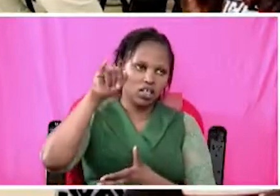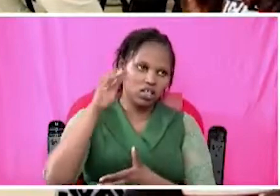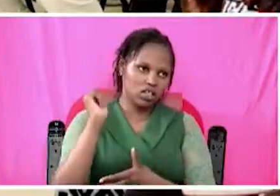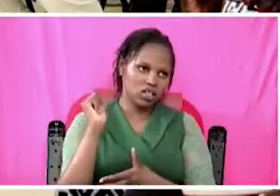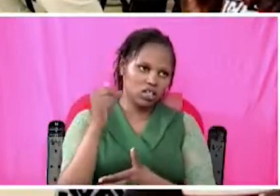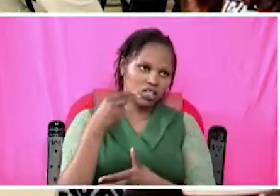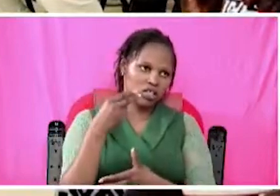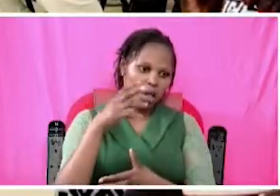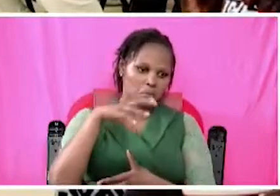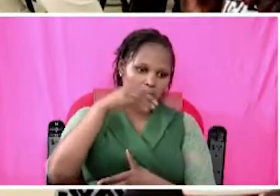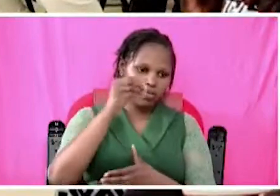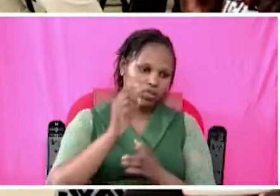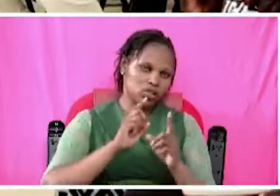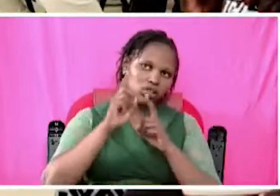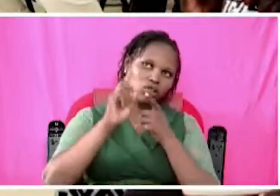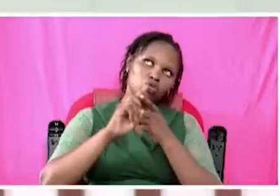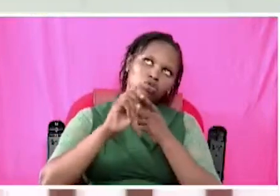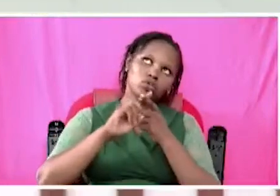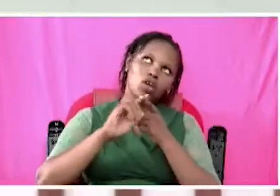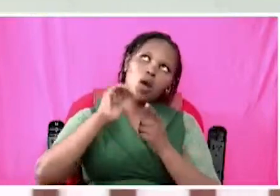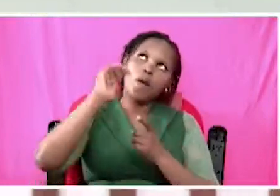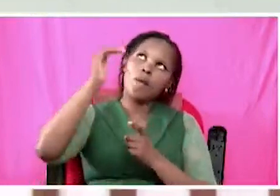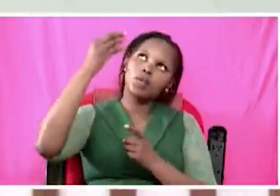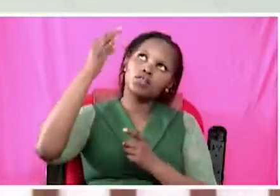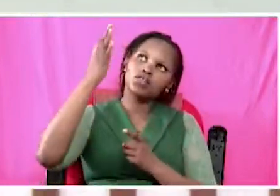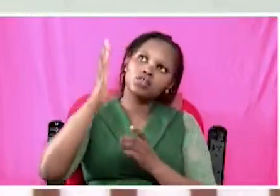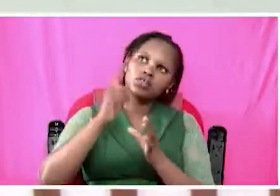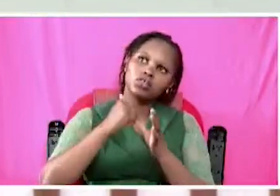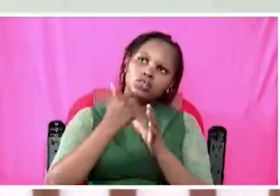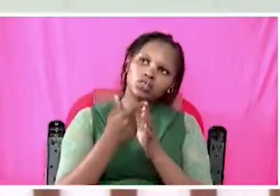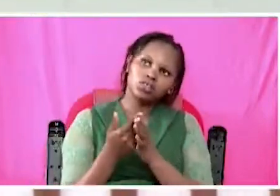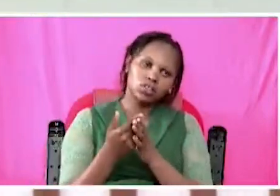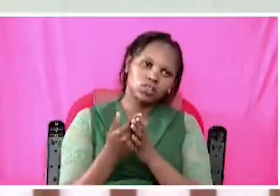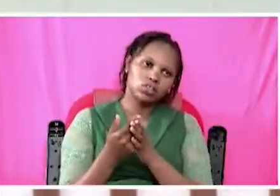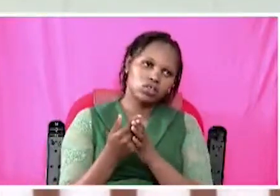of God. And then what happens then, God shows himself to